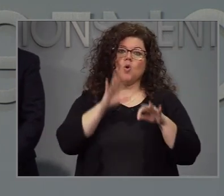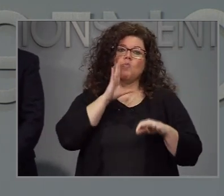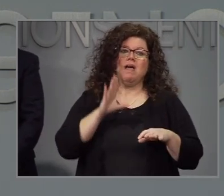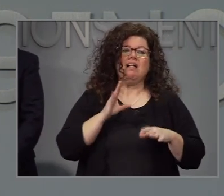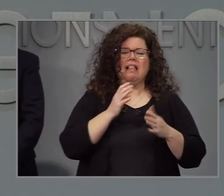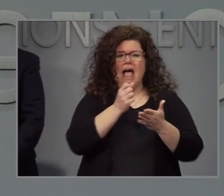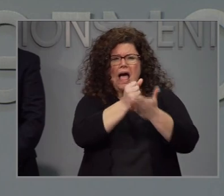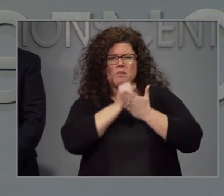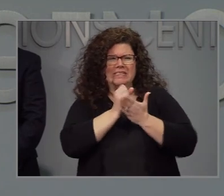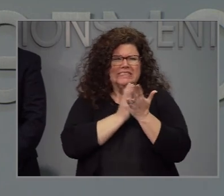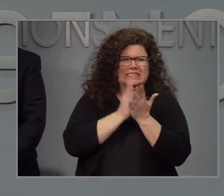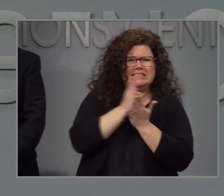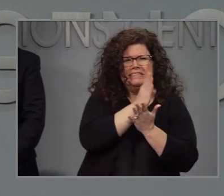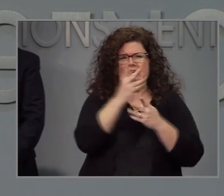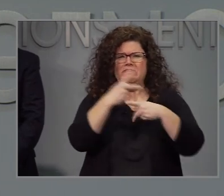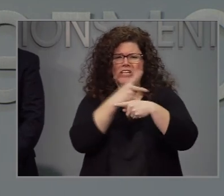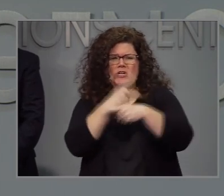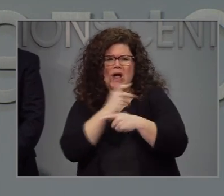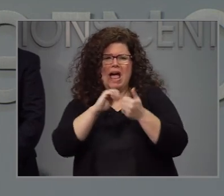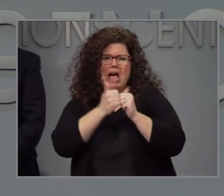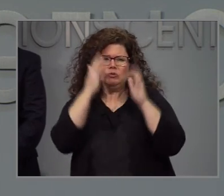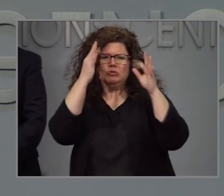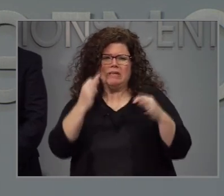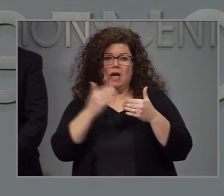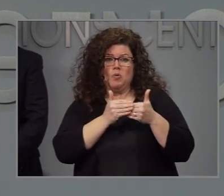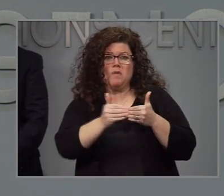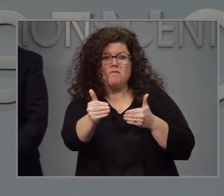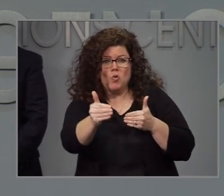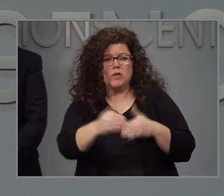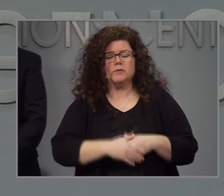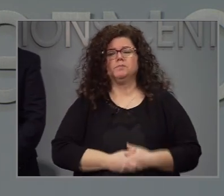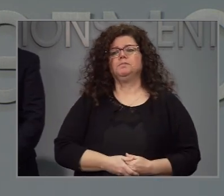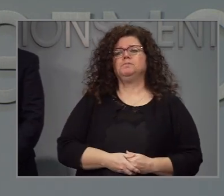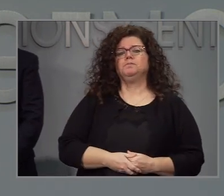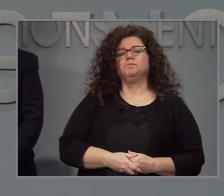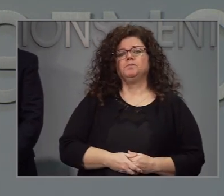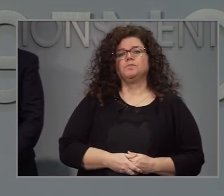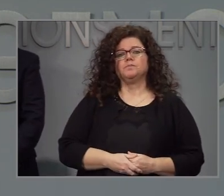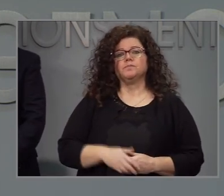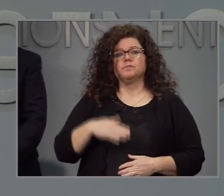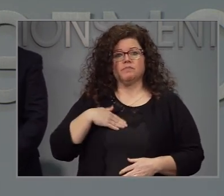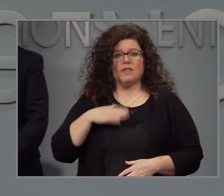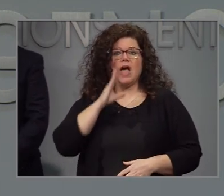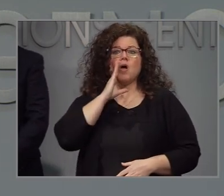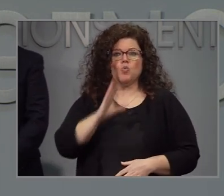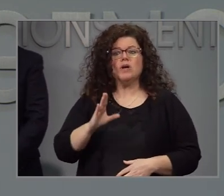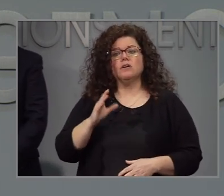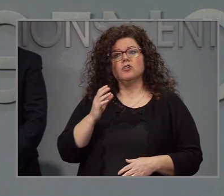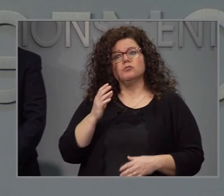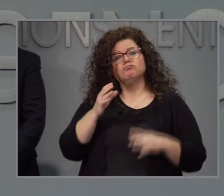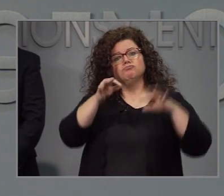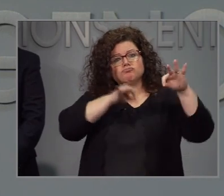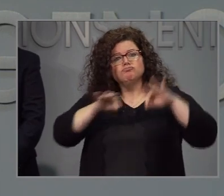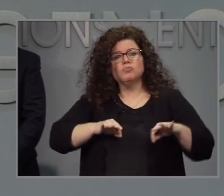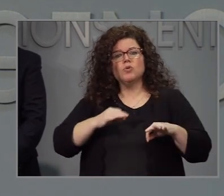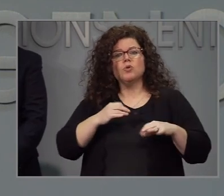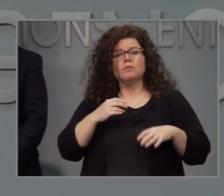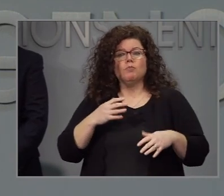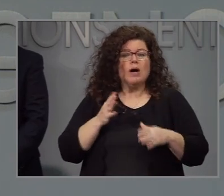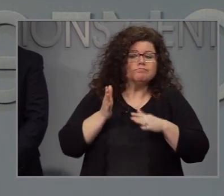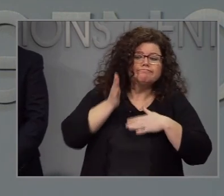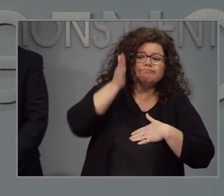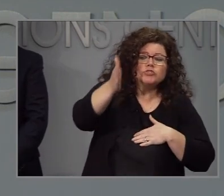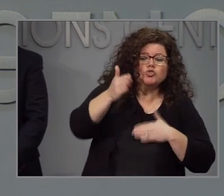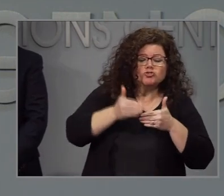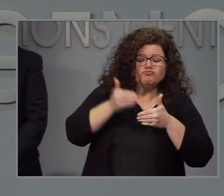very uncertain time. I look forward to sharing more ways in what easing restrictions in the state could look like in the coming